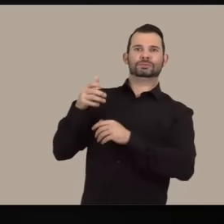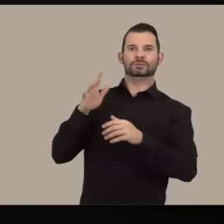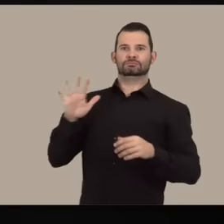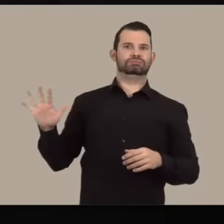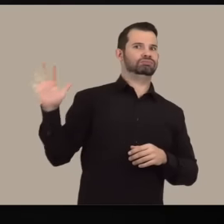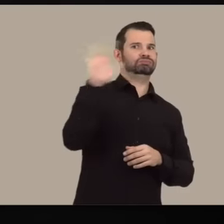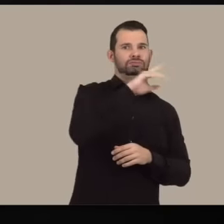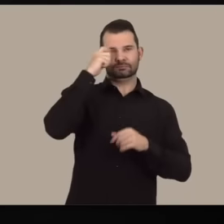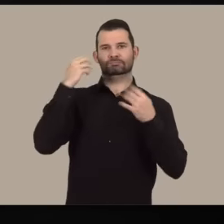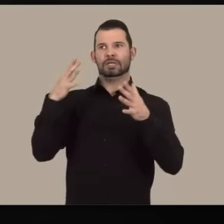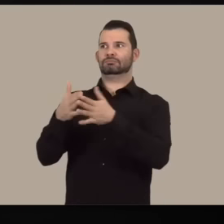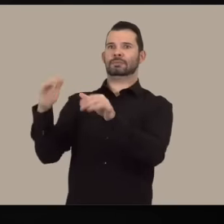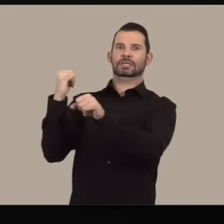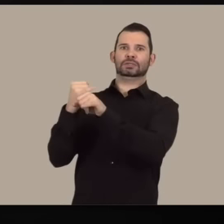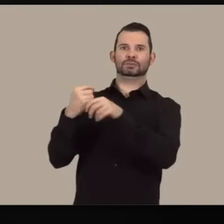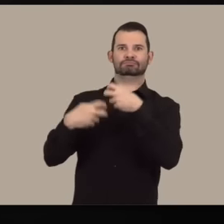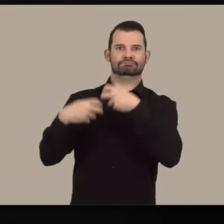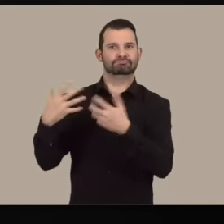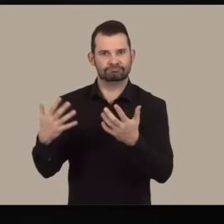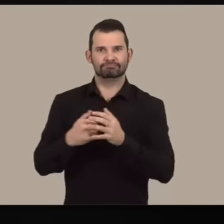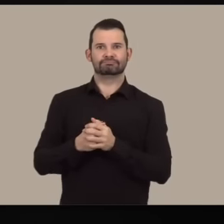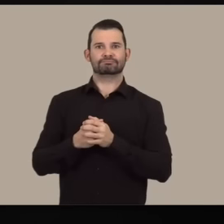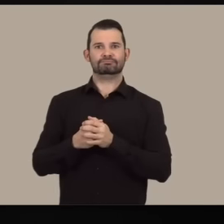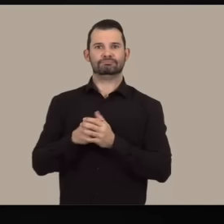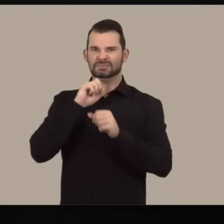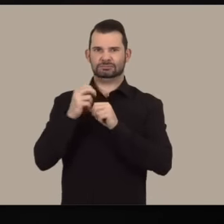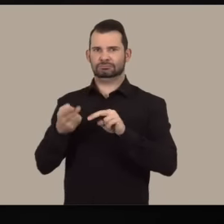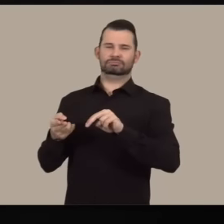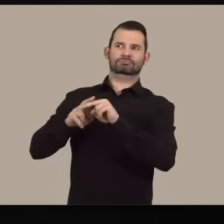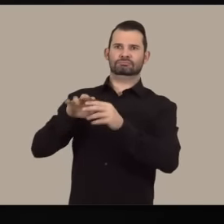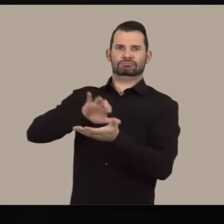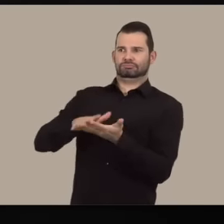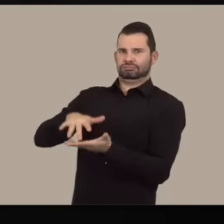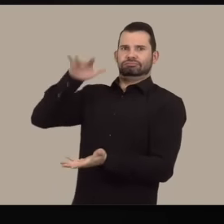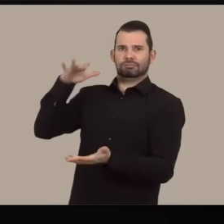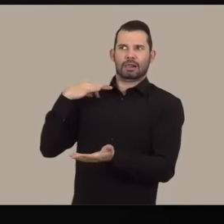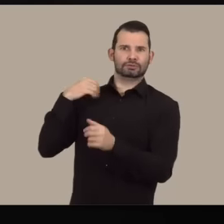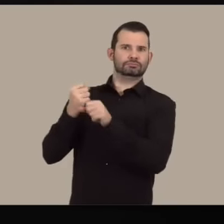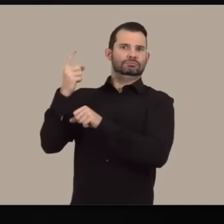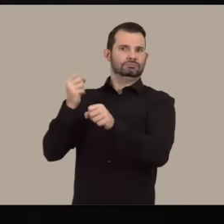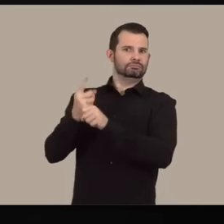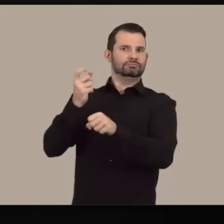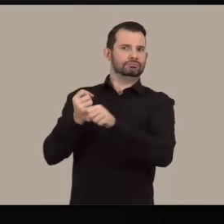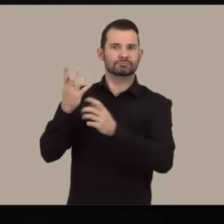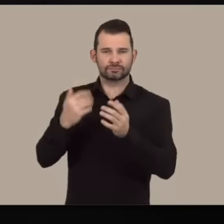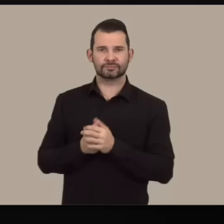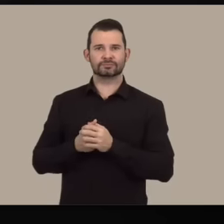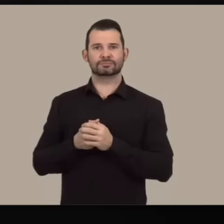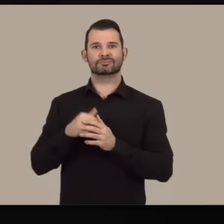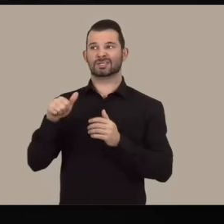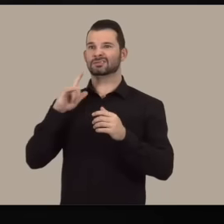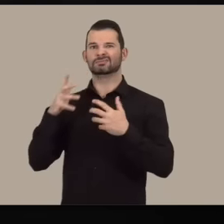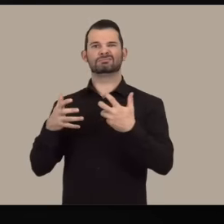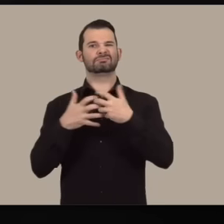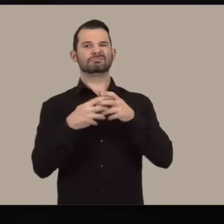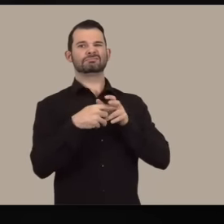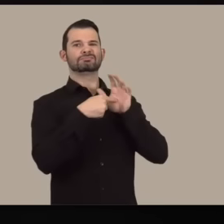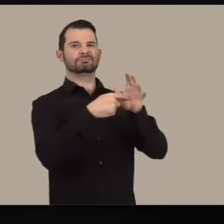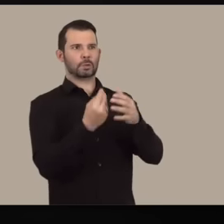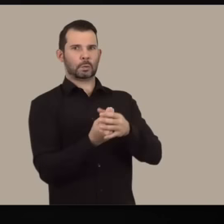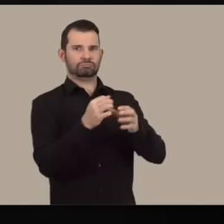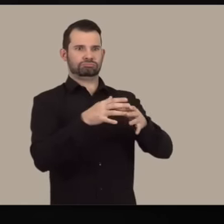We understand that oversubscription is across the board for public institutions. There has been an increased volume of applications